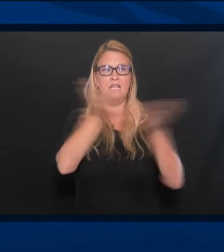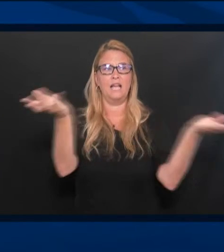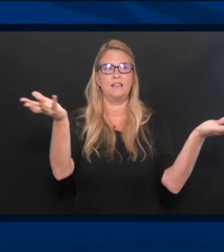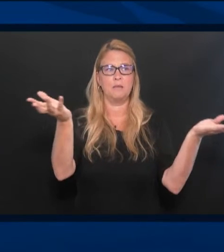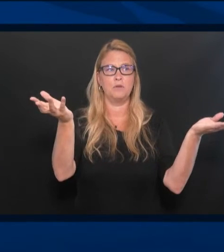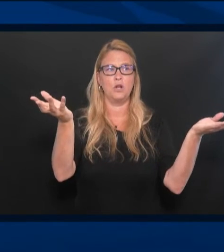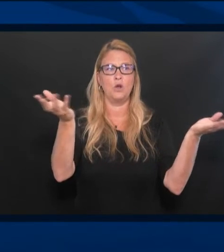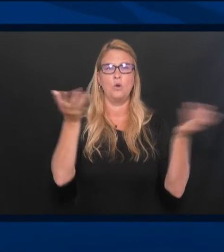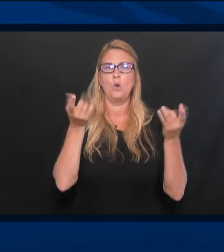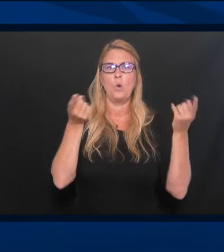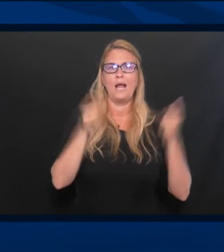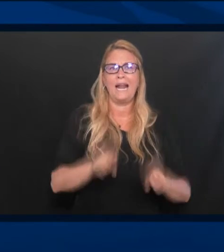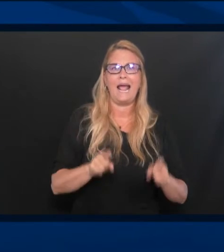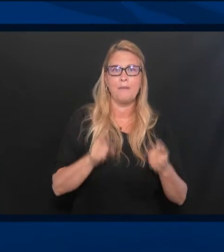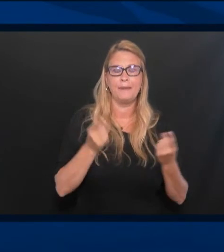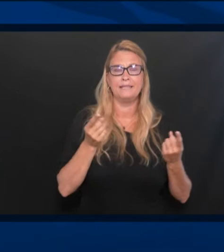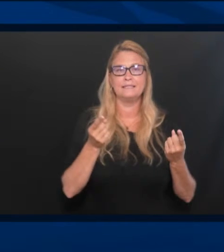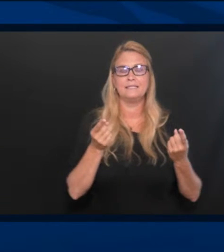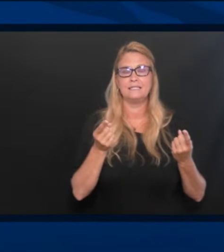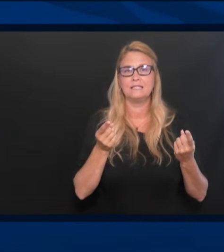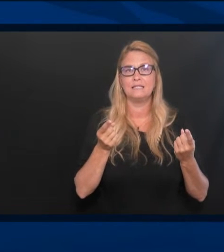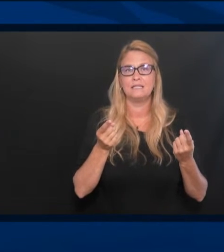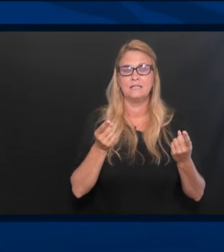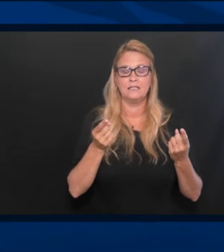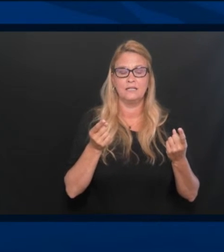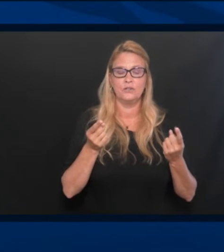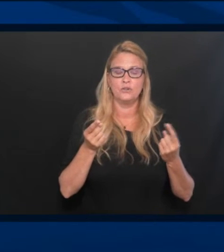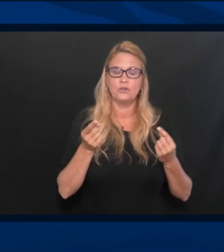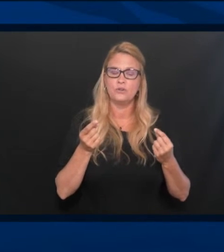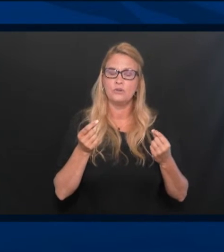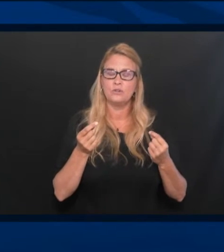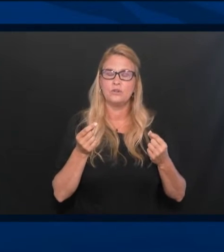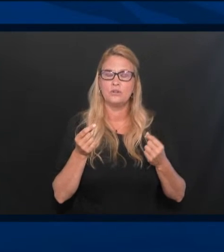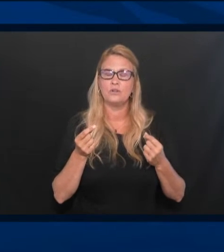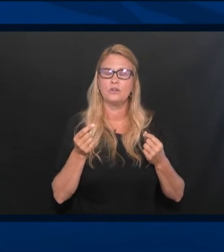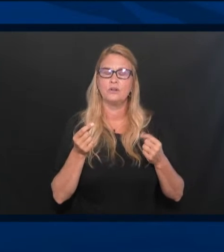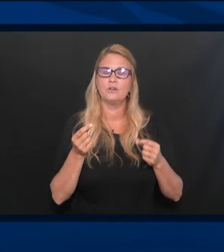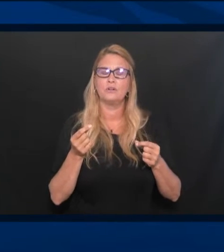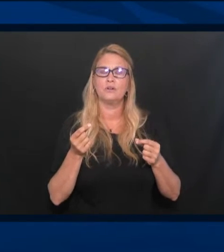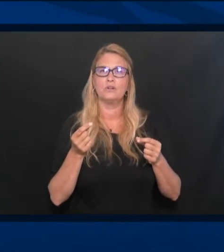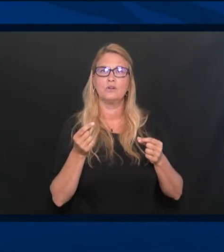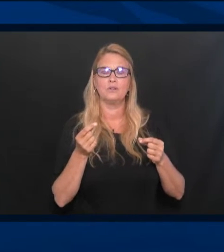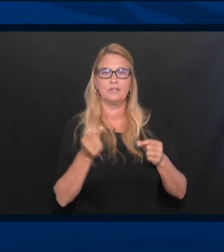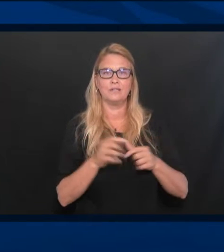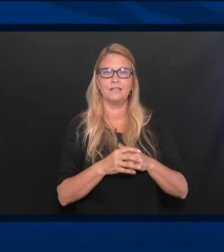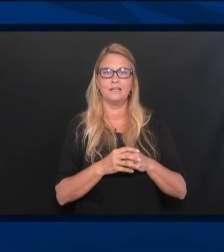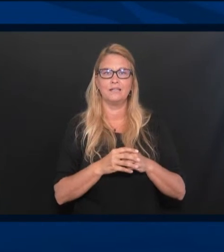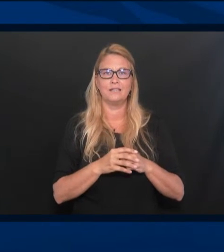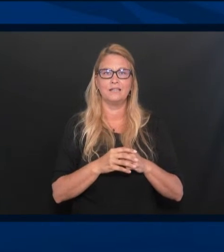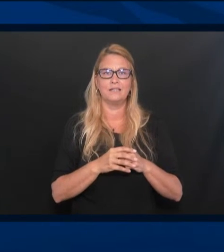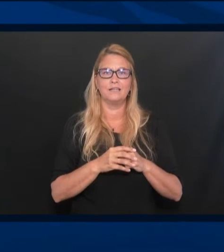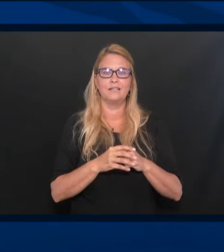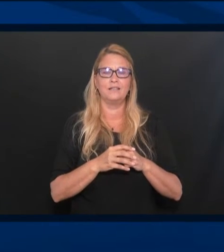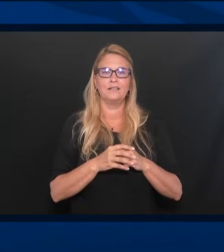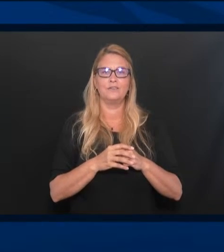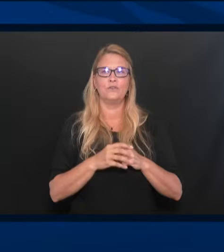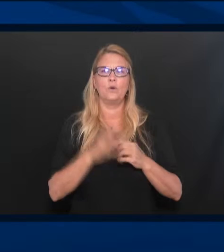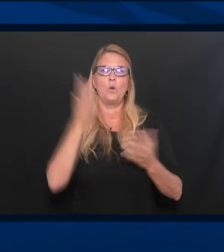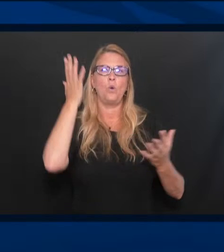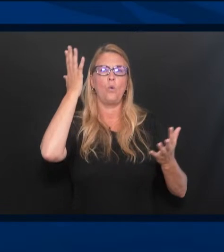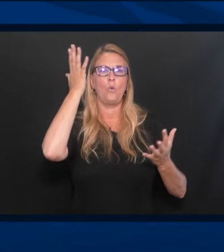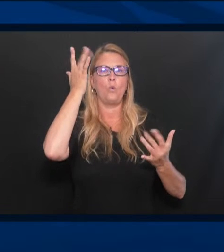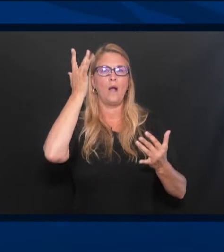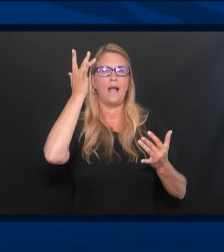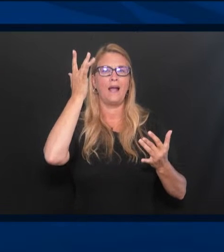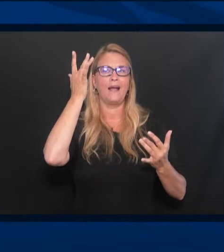had happened? And as a side note, sir, one of my producers would like to know, why did you